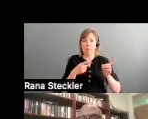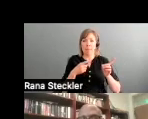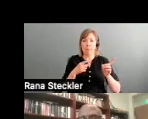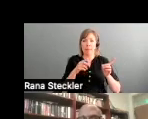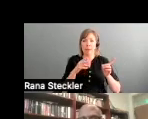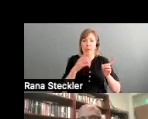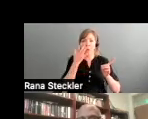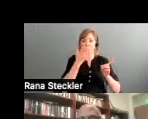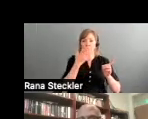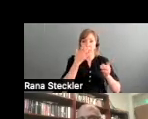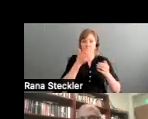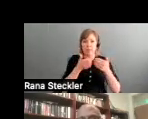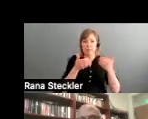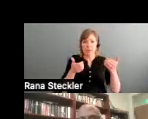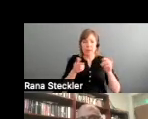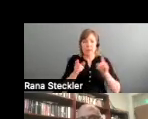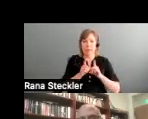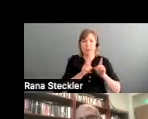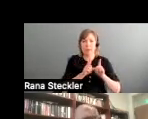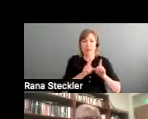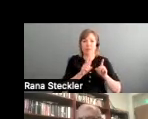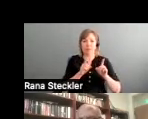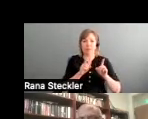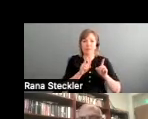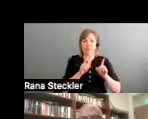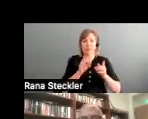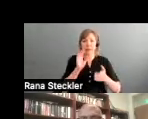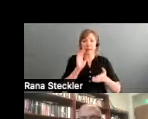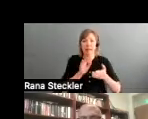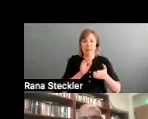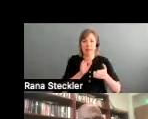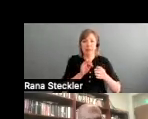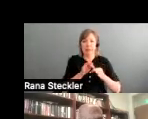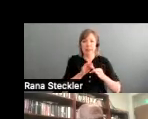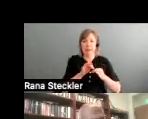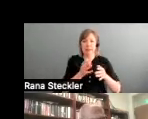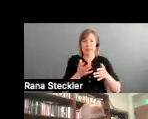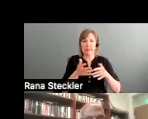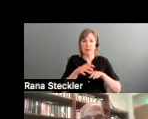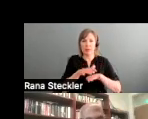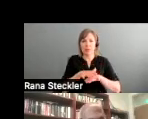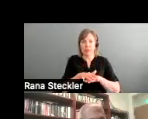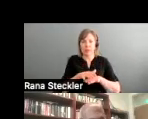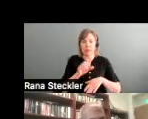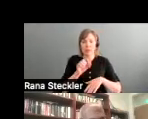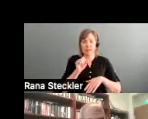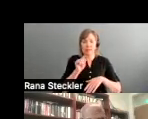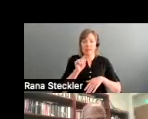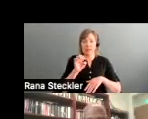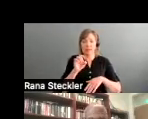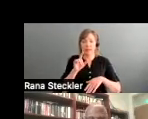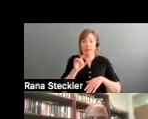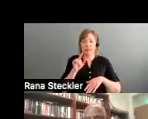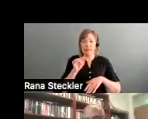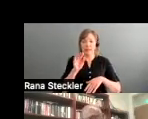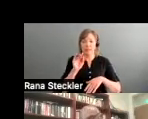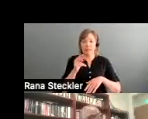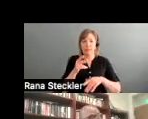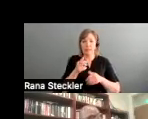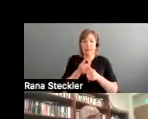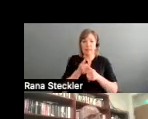kind of racial segregation and also, to a lesser extent, integration at St. Elizabeth's, and how